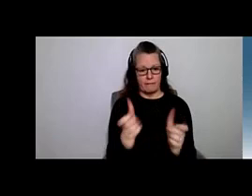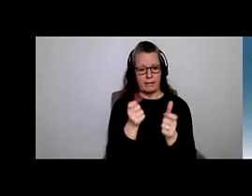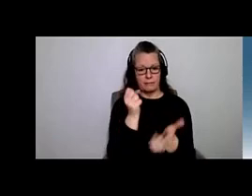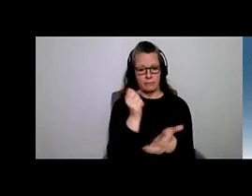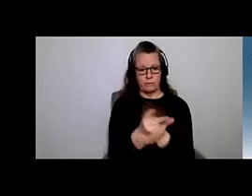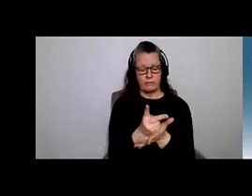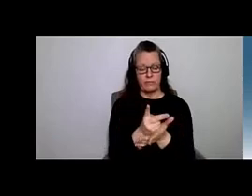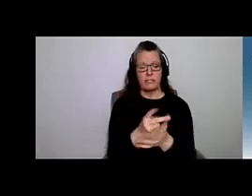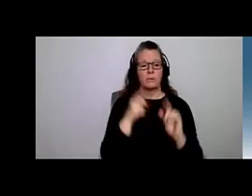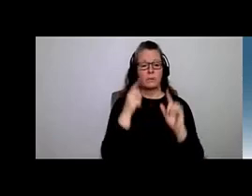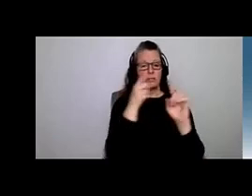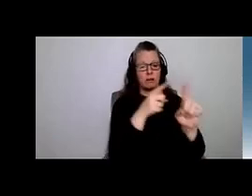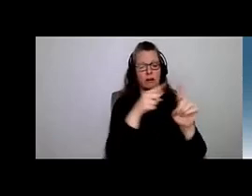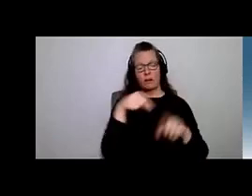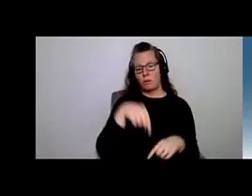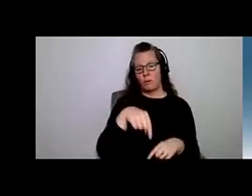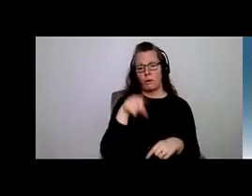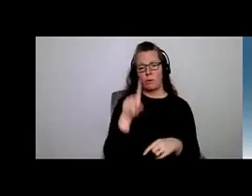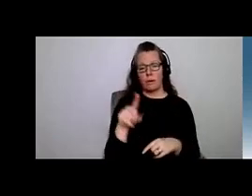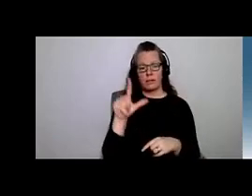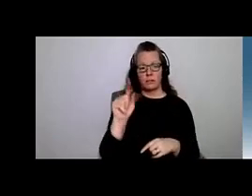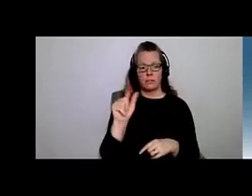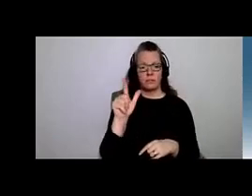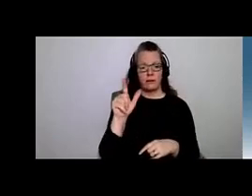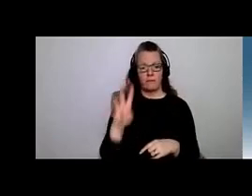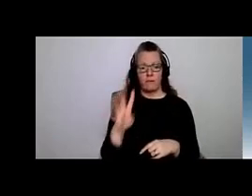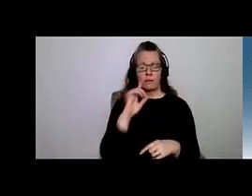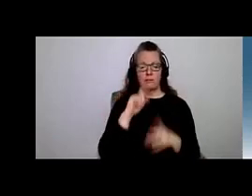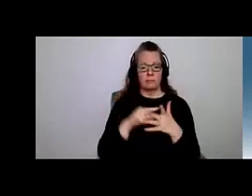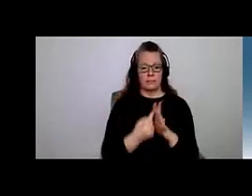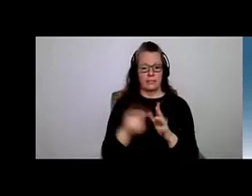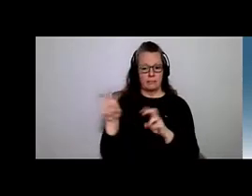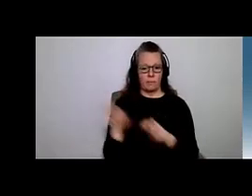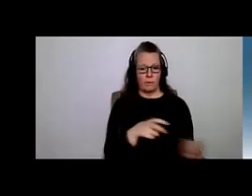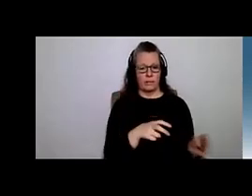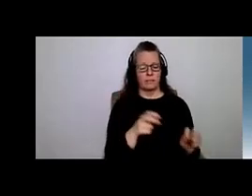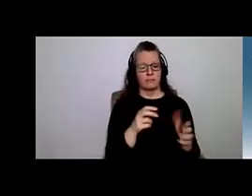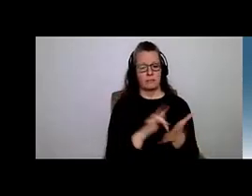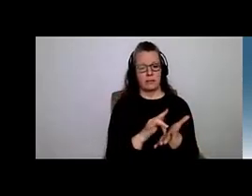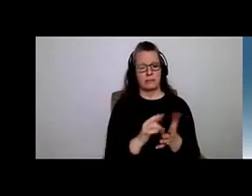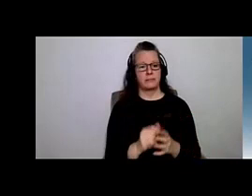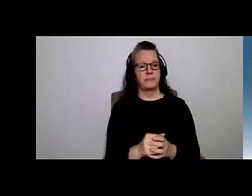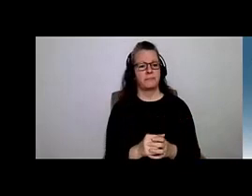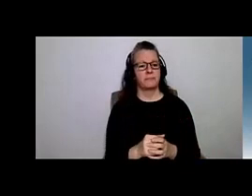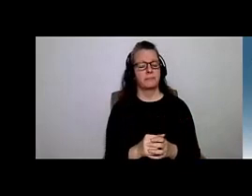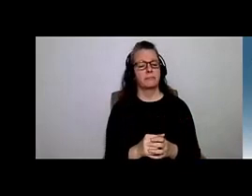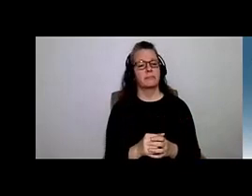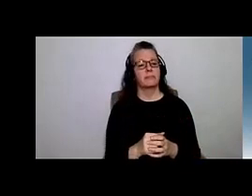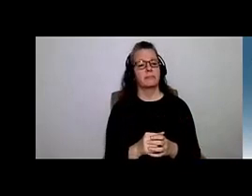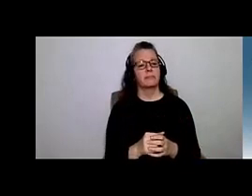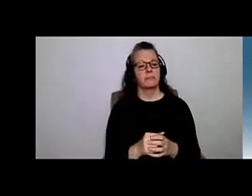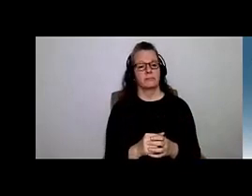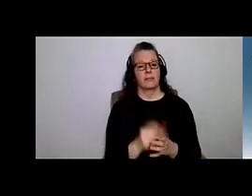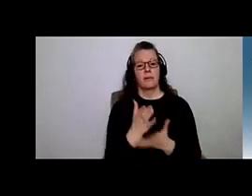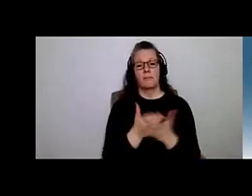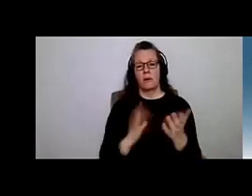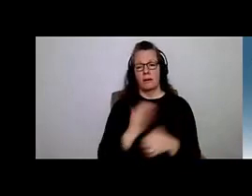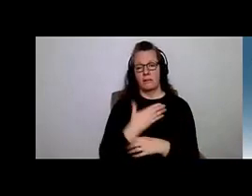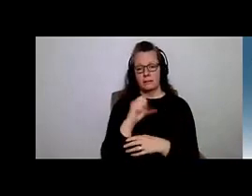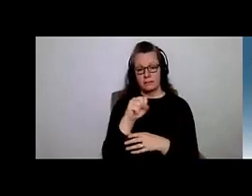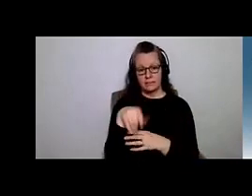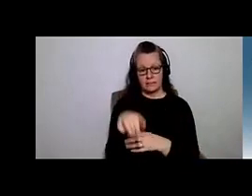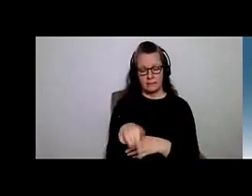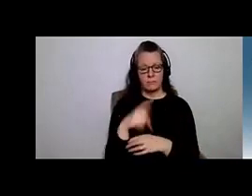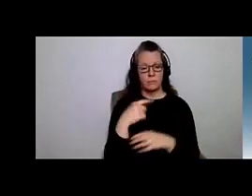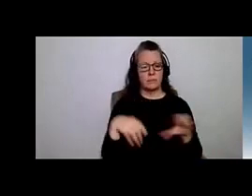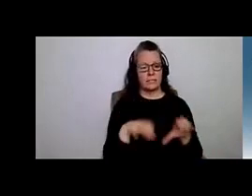Q1 of 2024 to begin importing. Next slide, please. So as part of our SIP, we conducted an